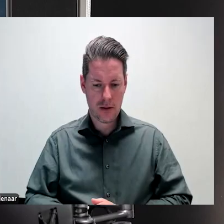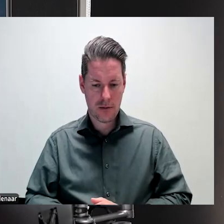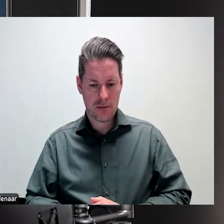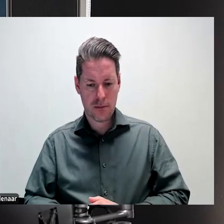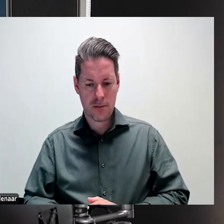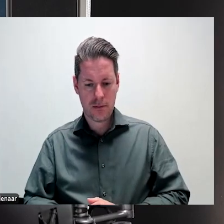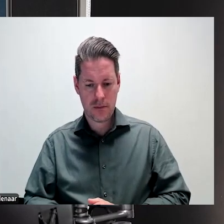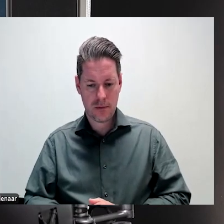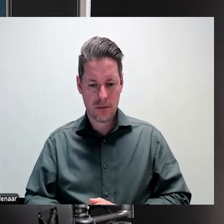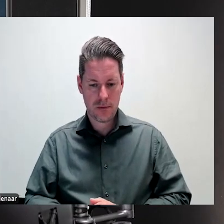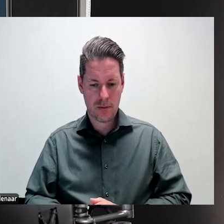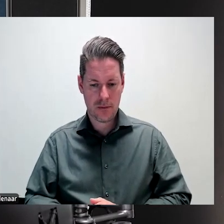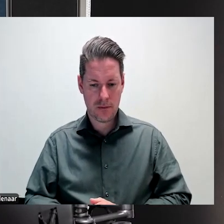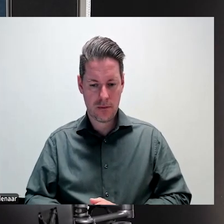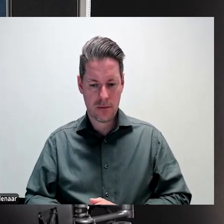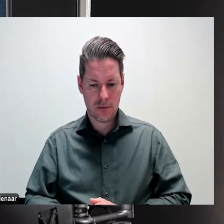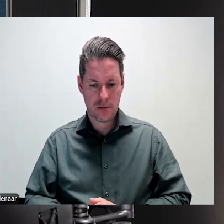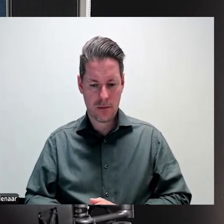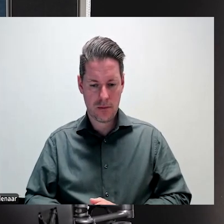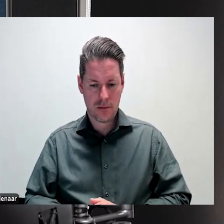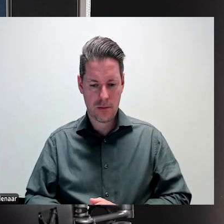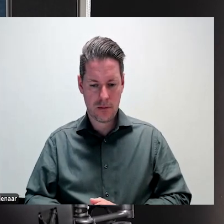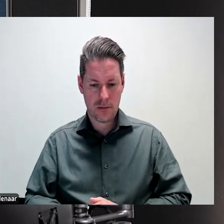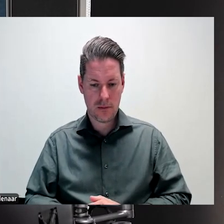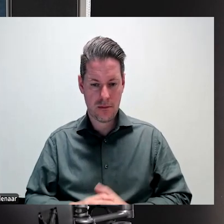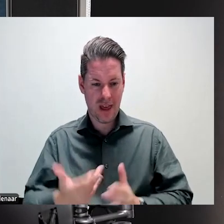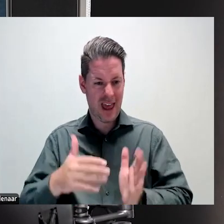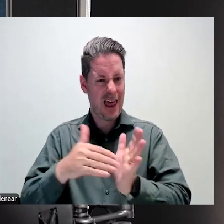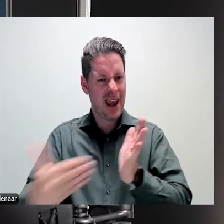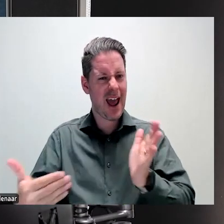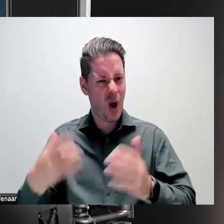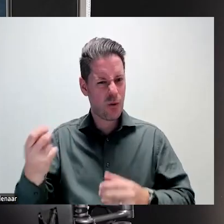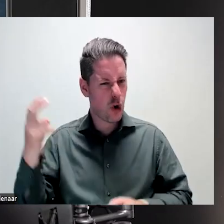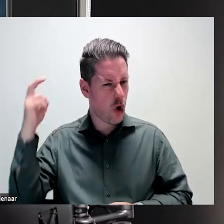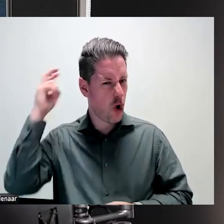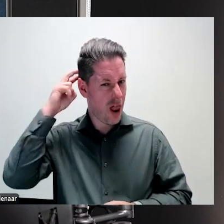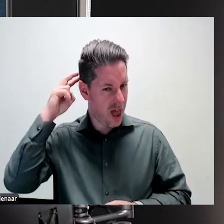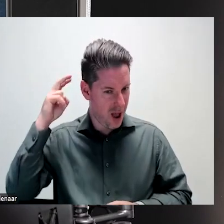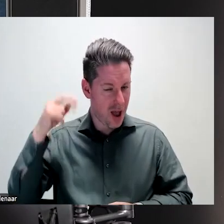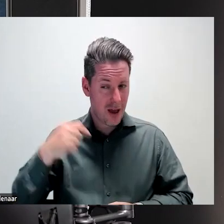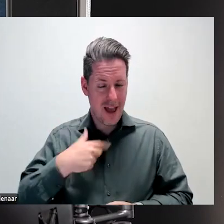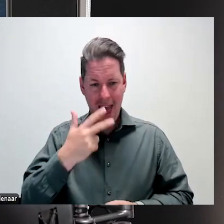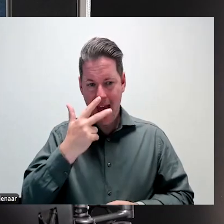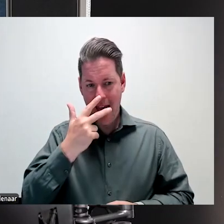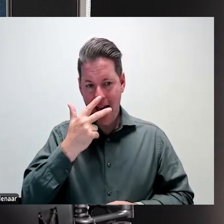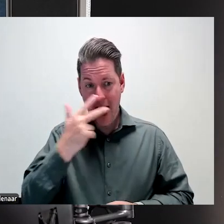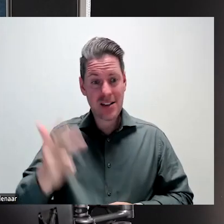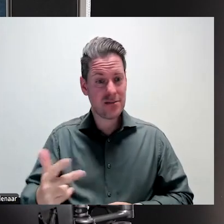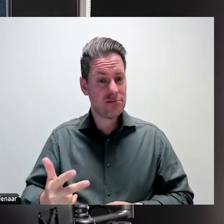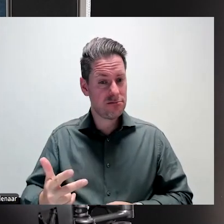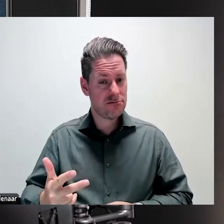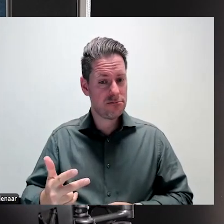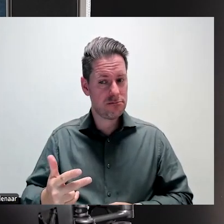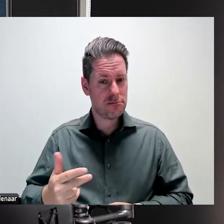She's lucky enough, my niece has got cochlear implant. Well, when I was 18, I volunteered with Graham Clark,